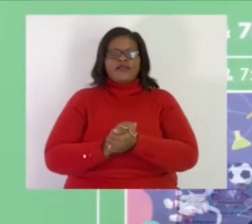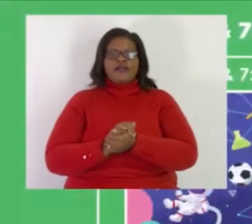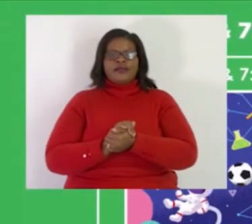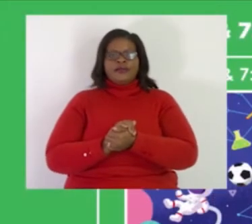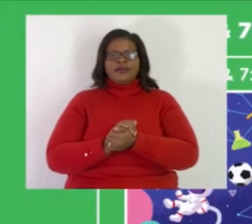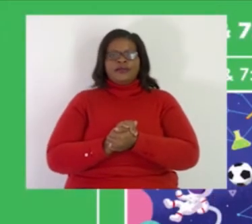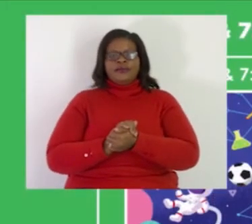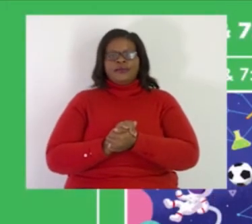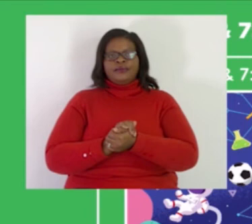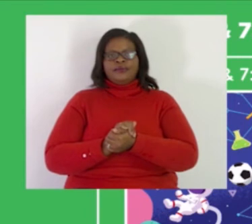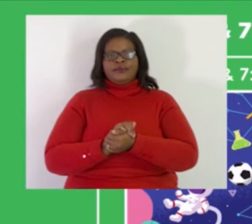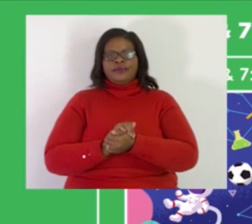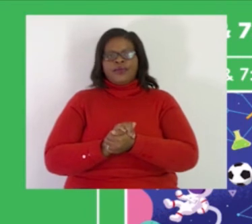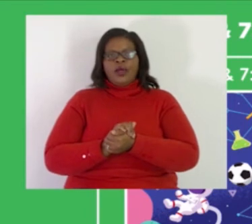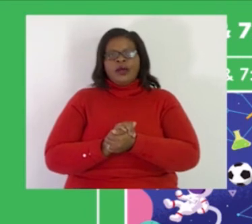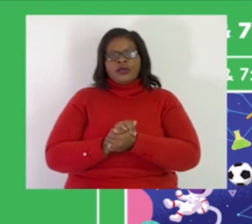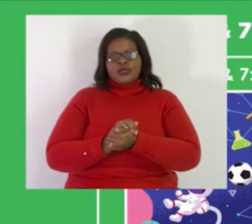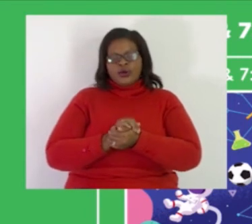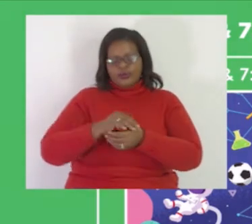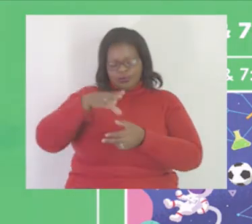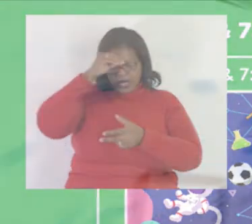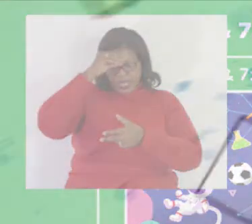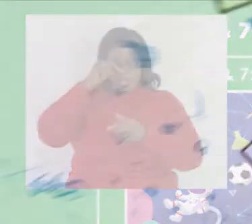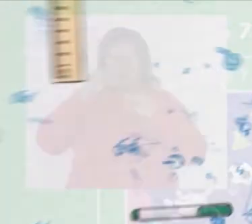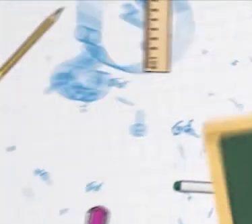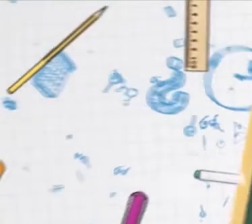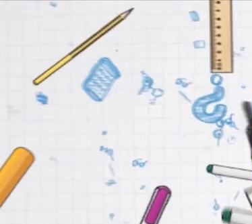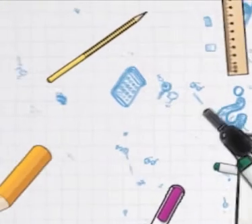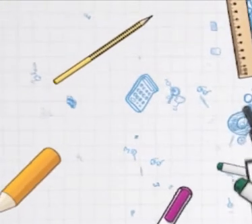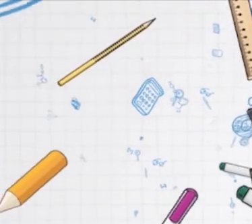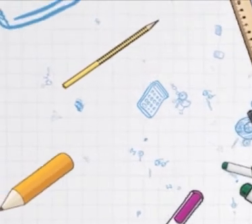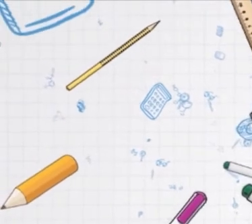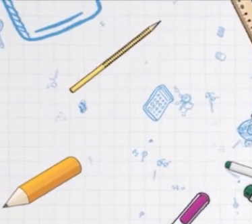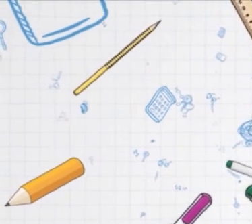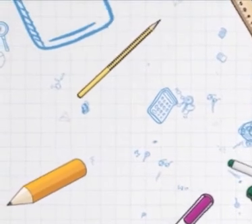our lesson for today, it will be whole numbers.